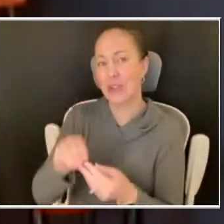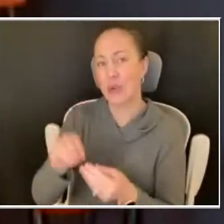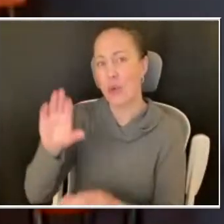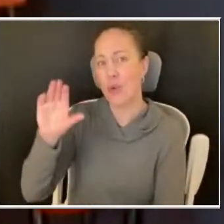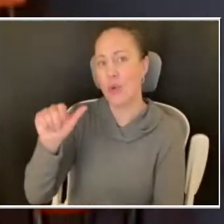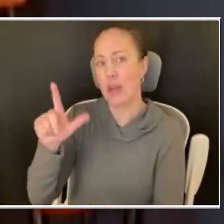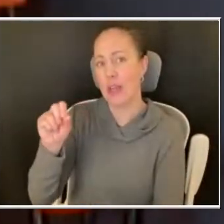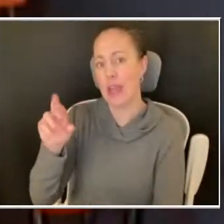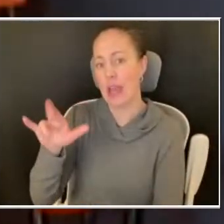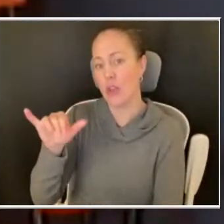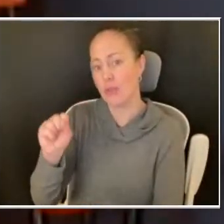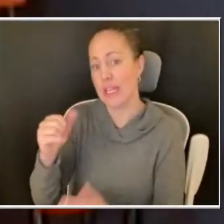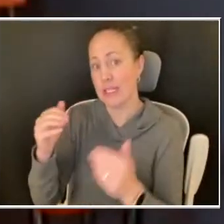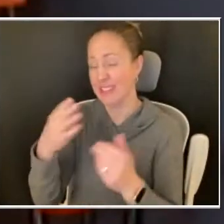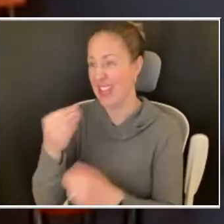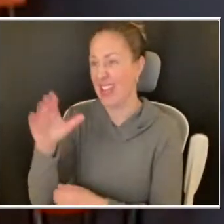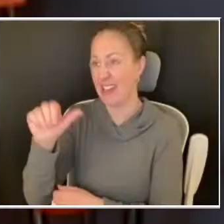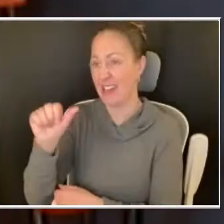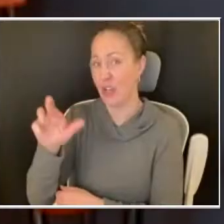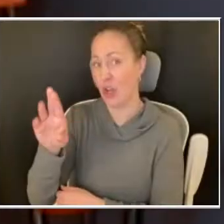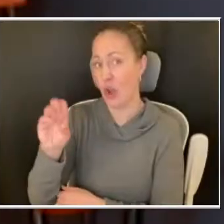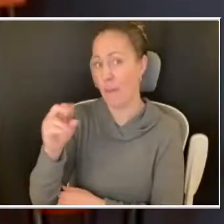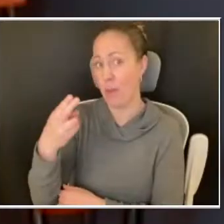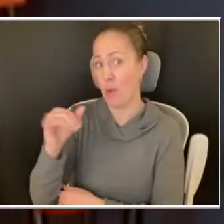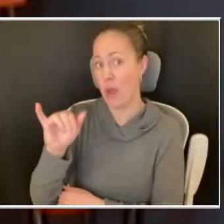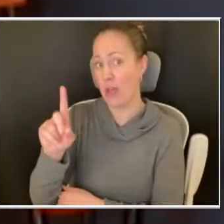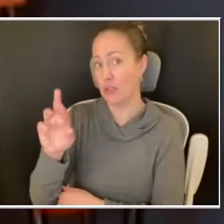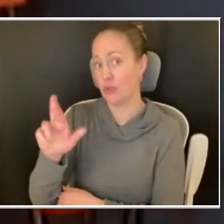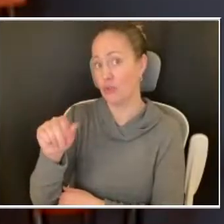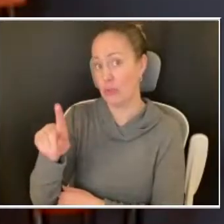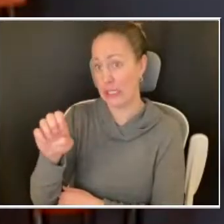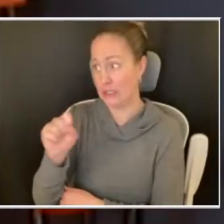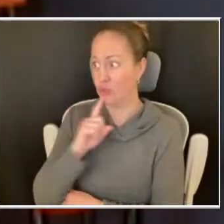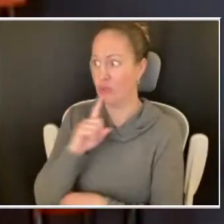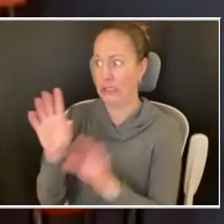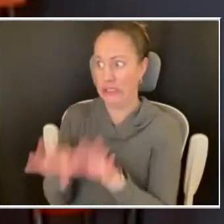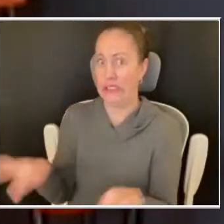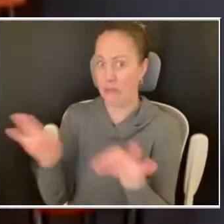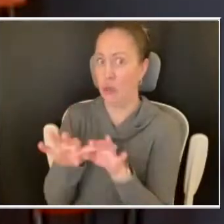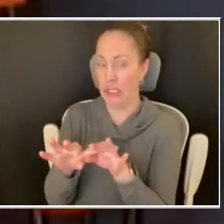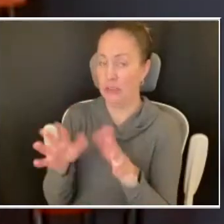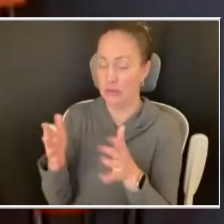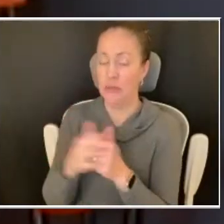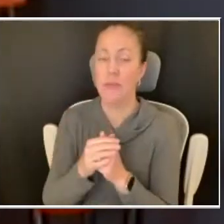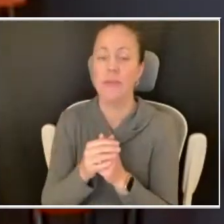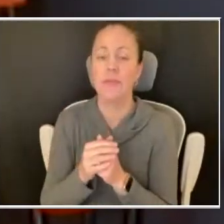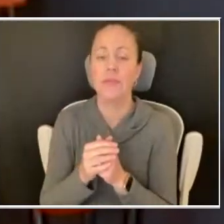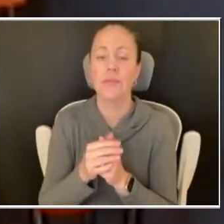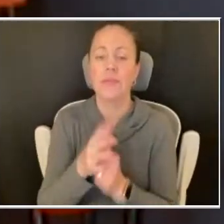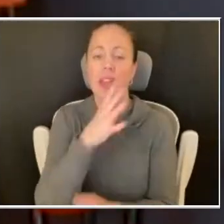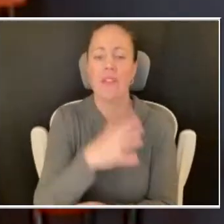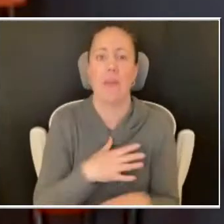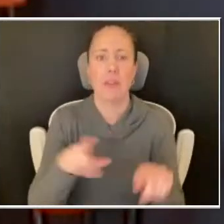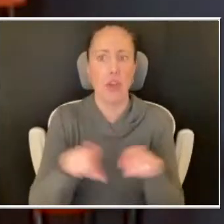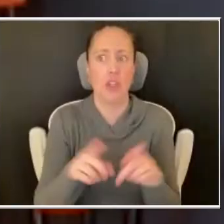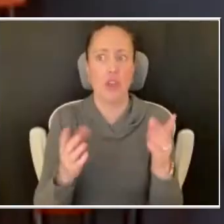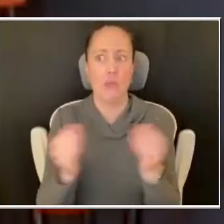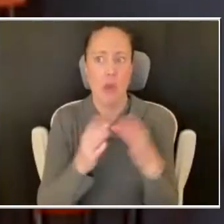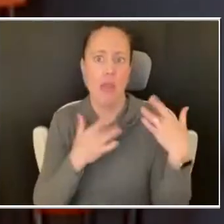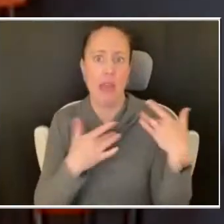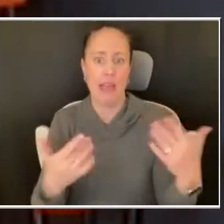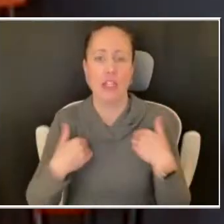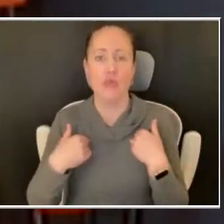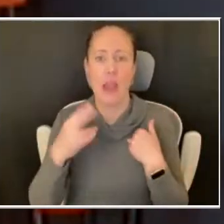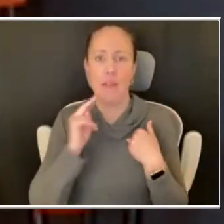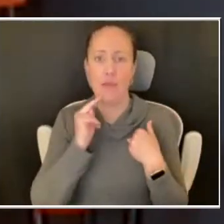exercise endeavors and carbohydrates is key. And in addition to that, females are more likely to have certain micronutrient deficiencies. So there's high